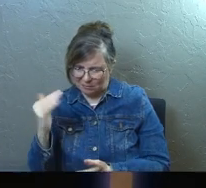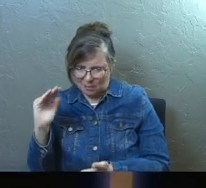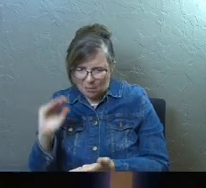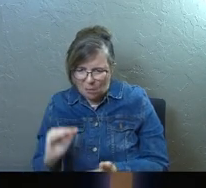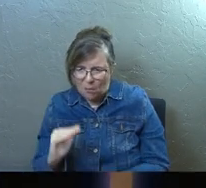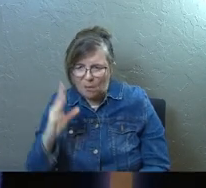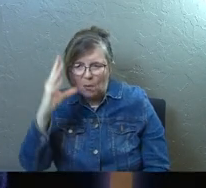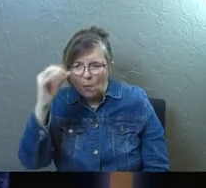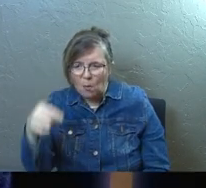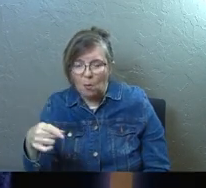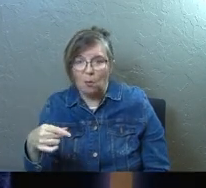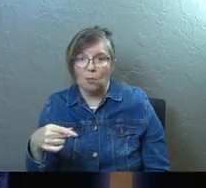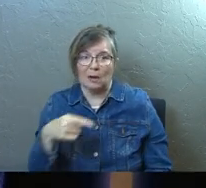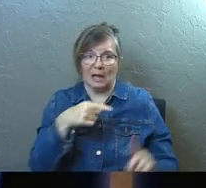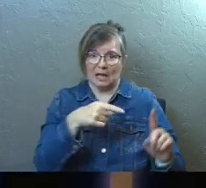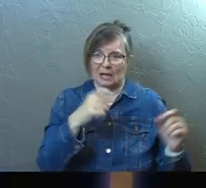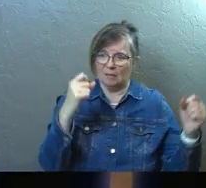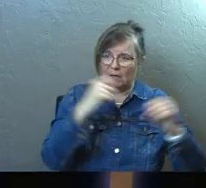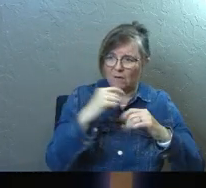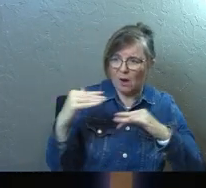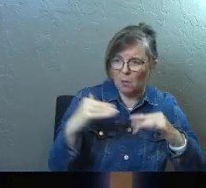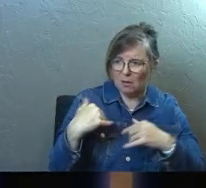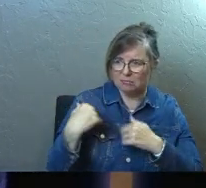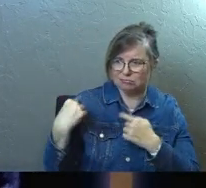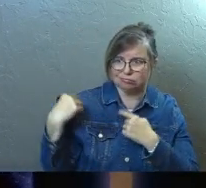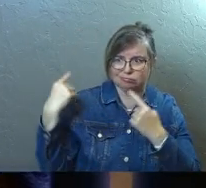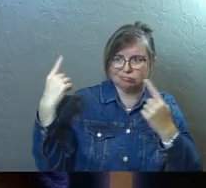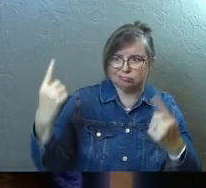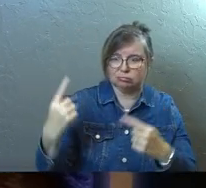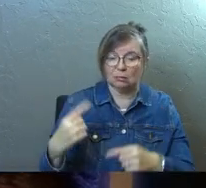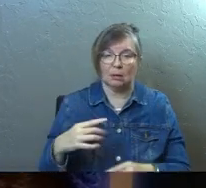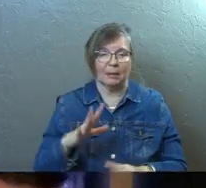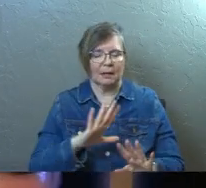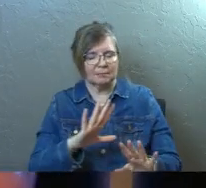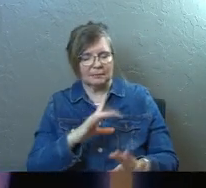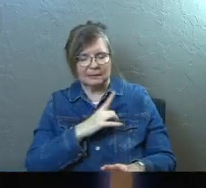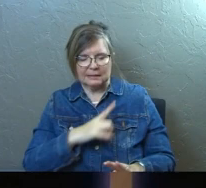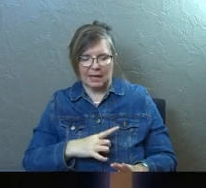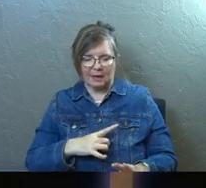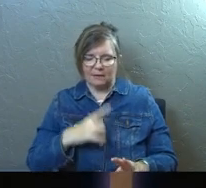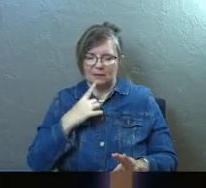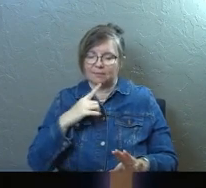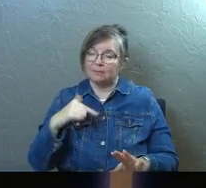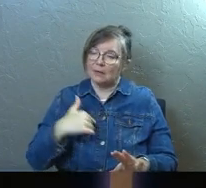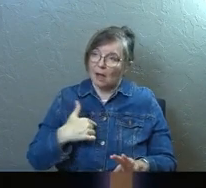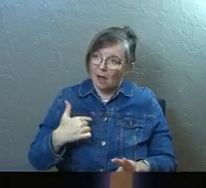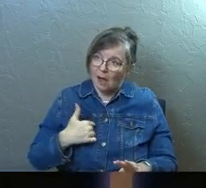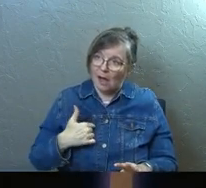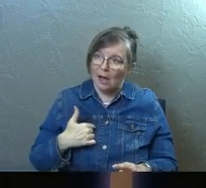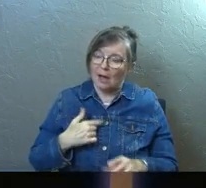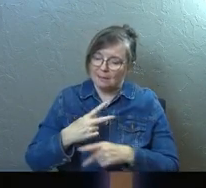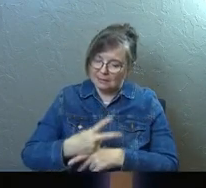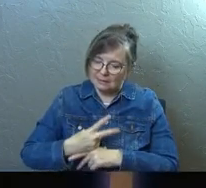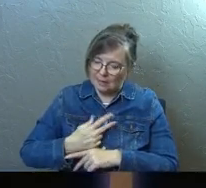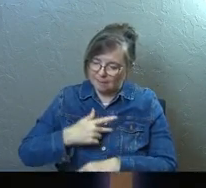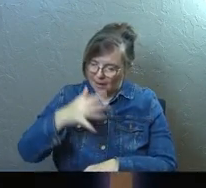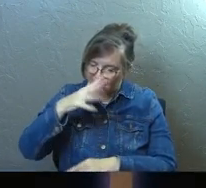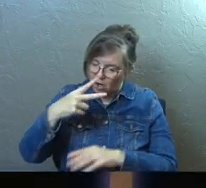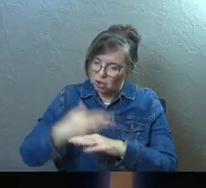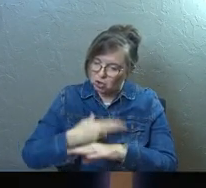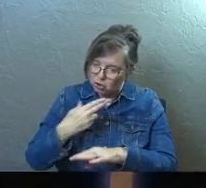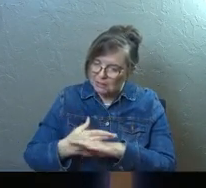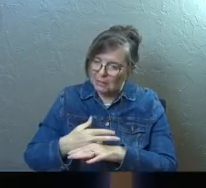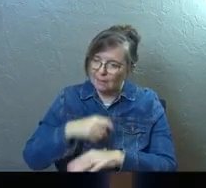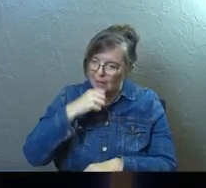a boy, and he's been a man of war since his youth. But David persisted, verse 34, I have been taking care of my father's